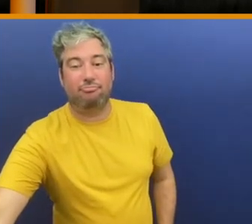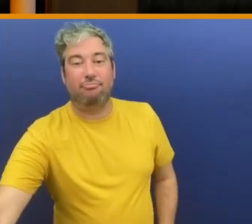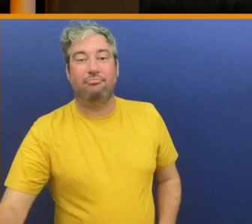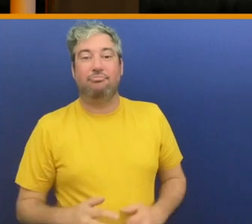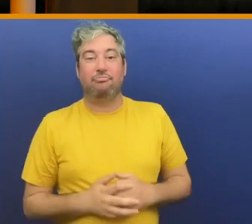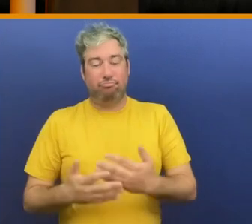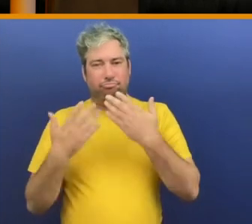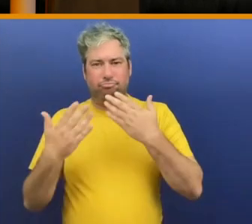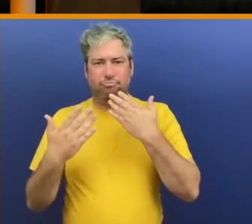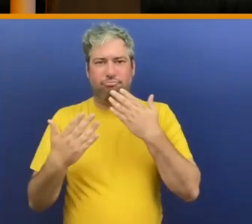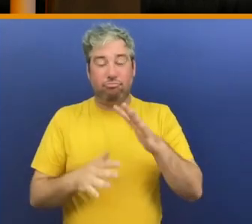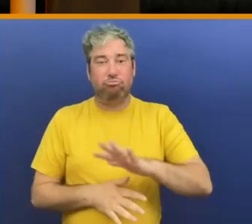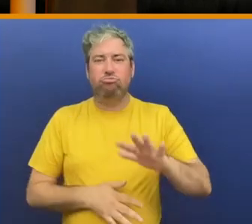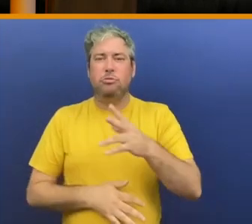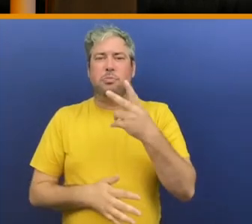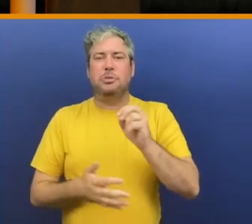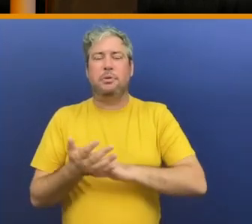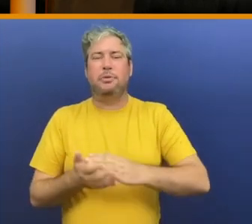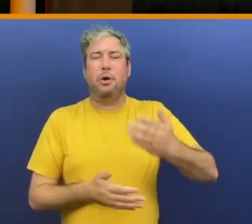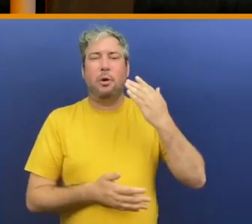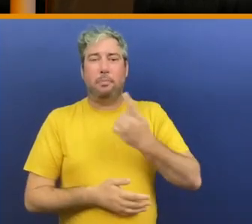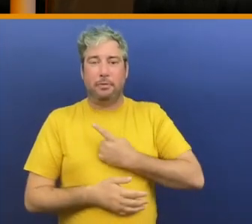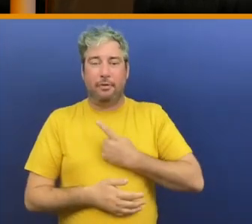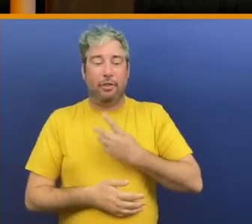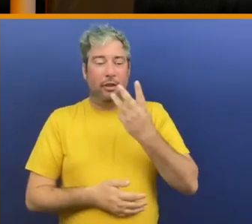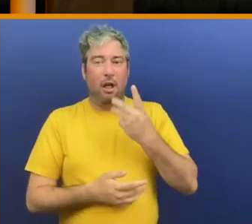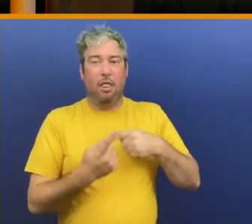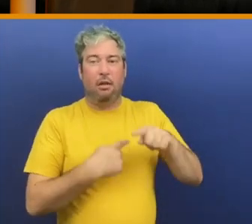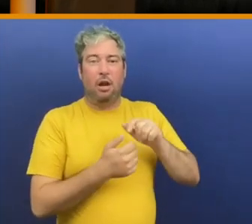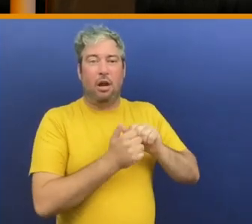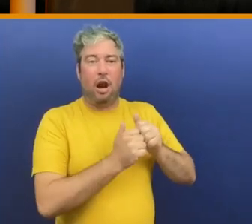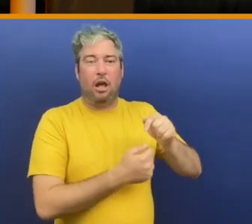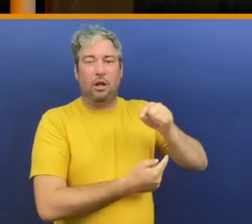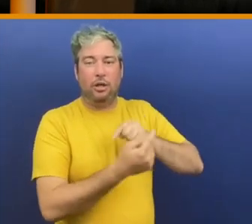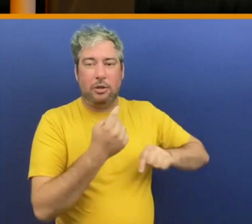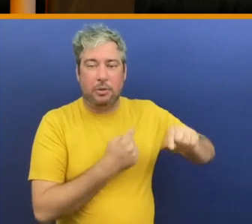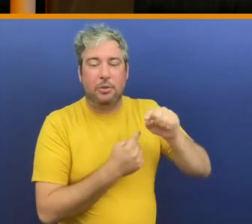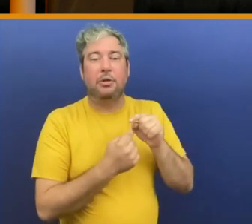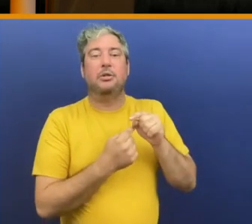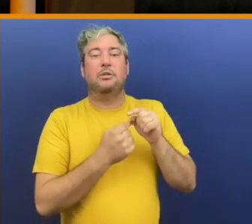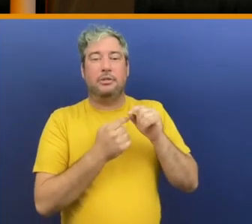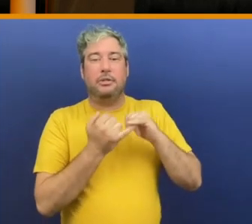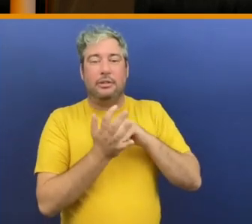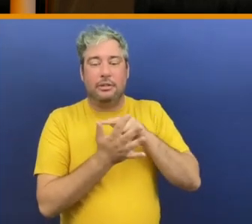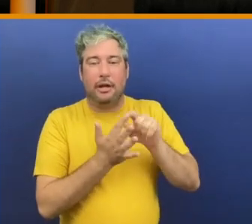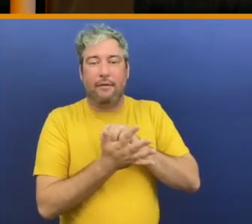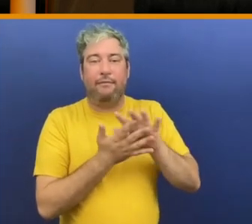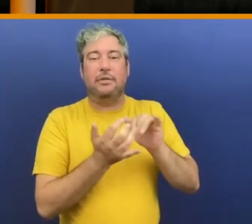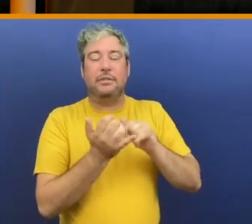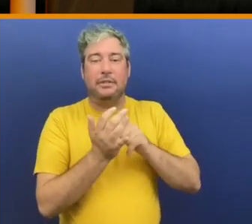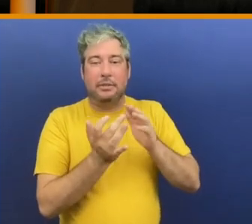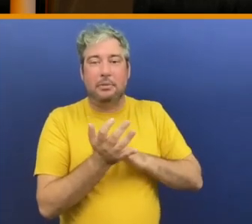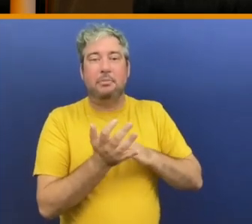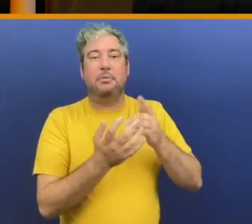Steph Acquarone, and Tim Pixton, were asked by the President to join the party body review group. The PBRG was to be